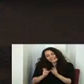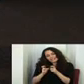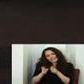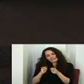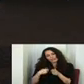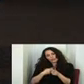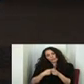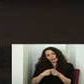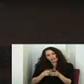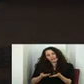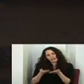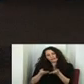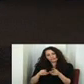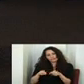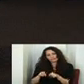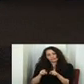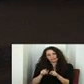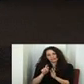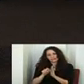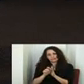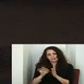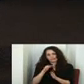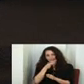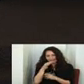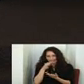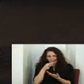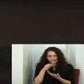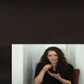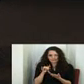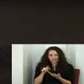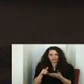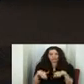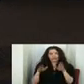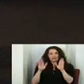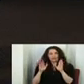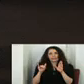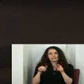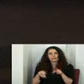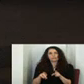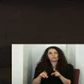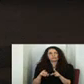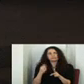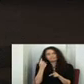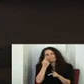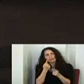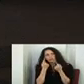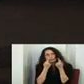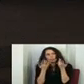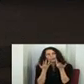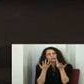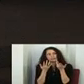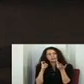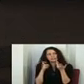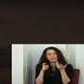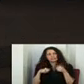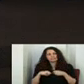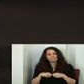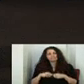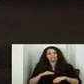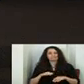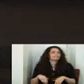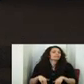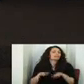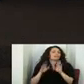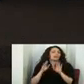so giving up is an opportunity for us to think about what it is that we need to give up from our own lives in order that